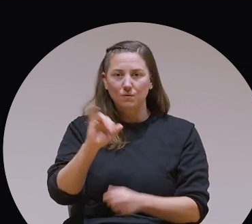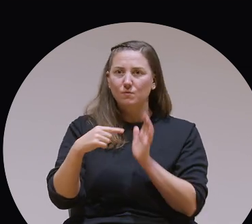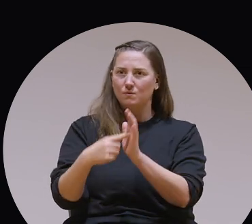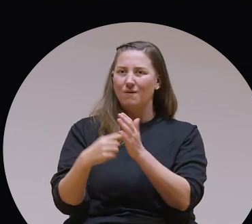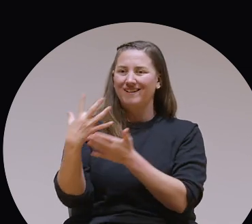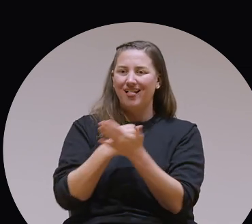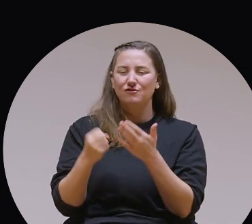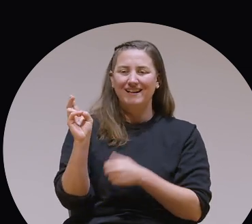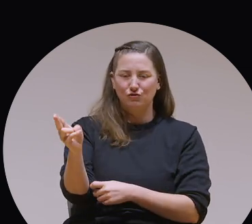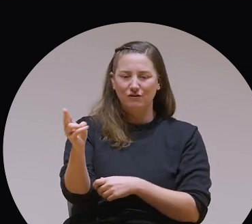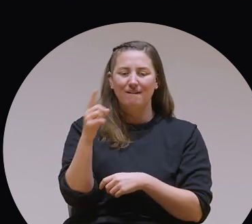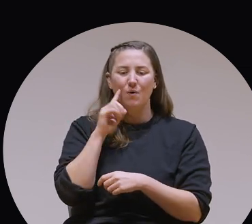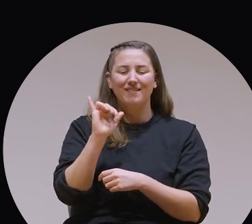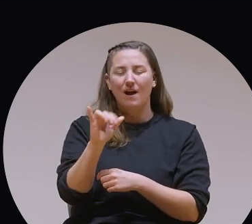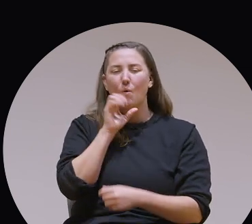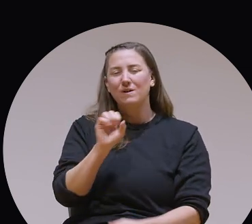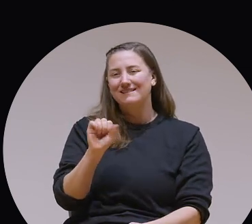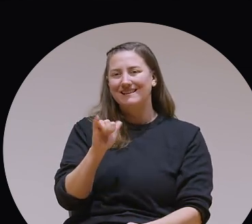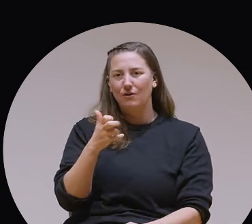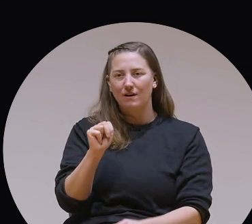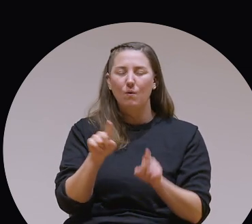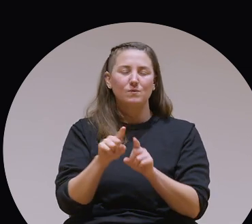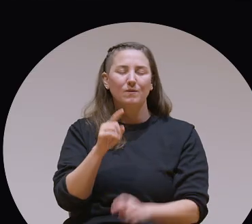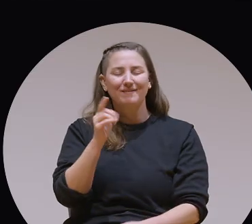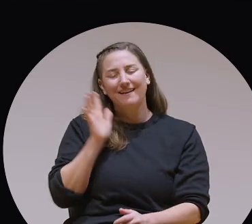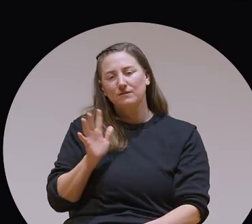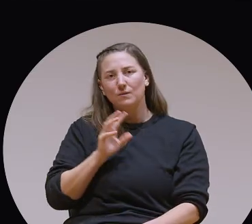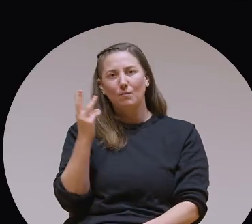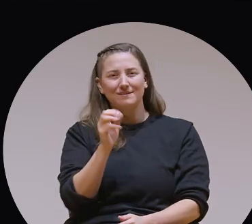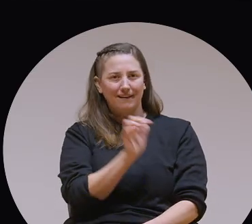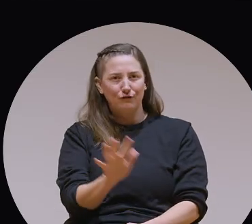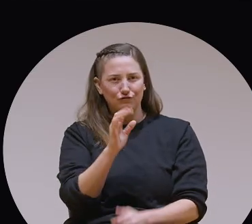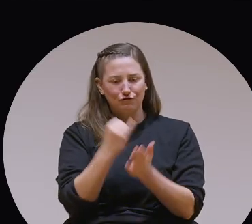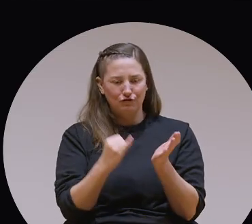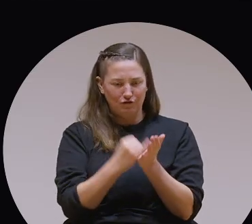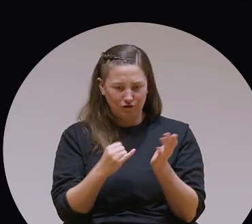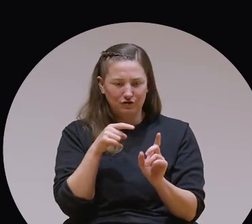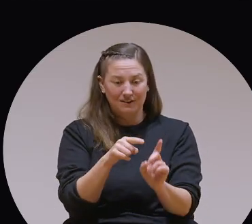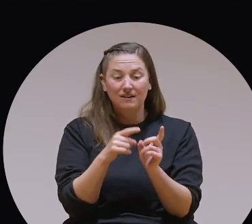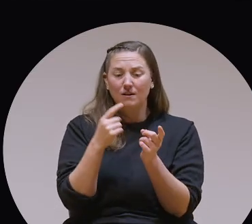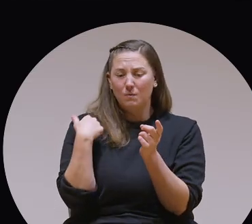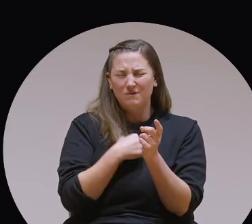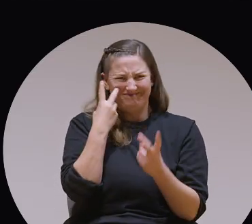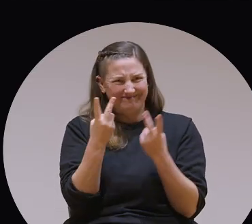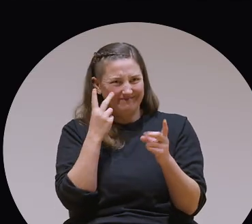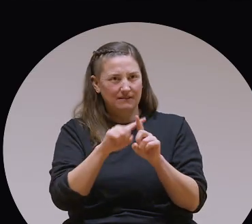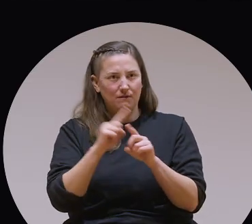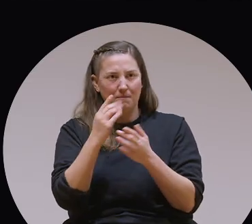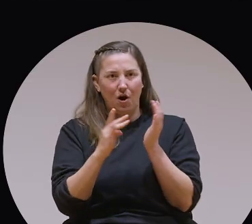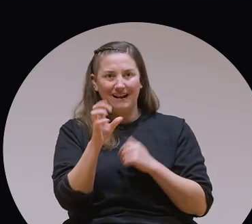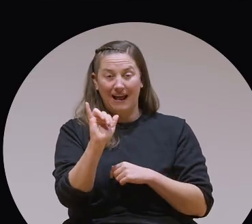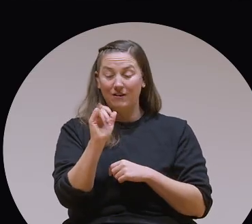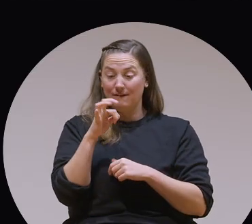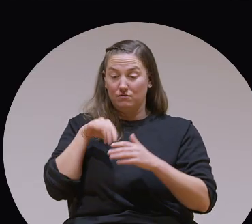of Assyrian and ancient West Asian works of art. And these are two objects which will be in the galleries as you enter from